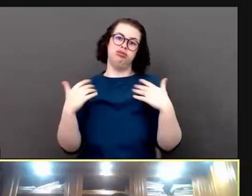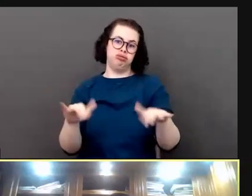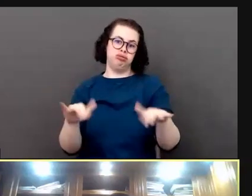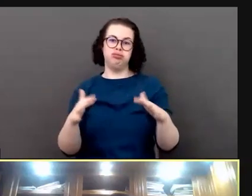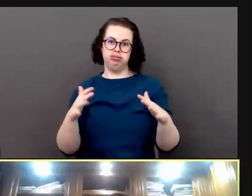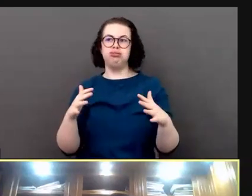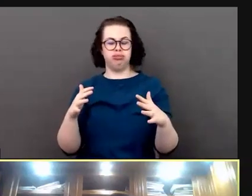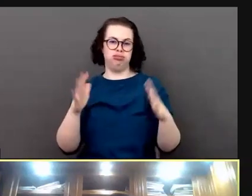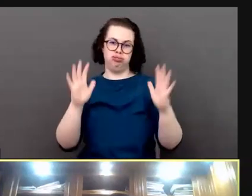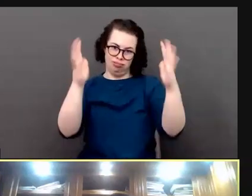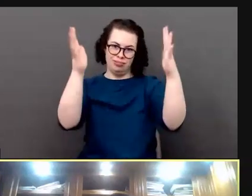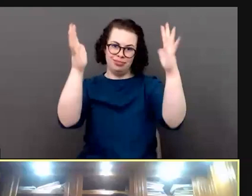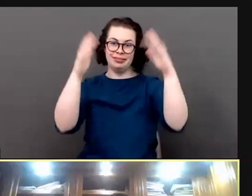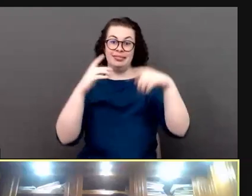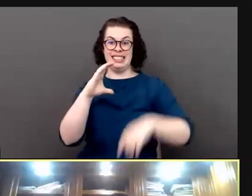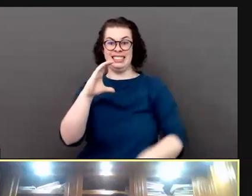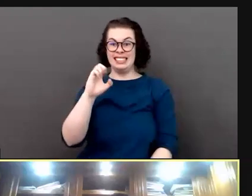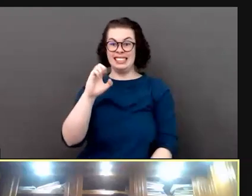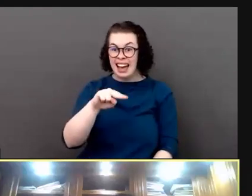Sen and